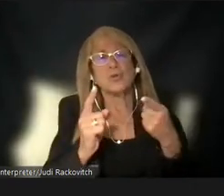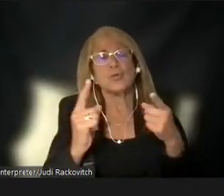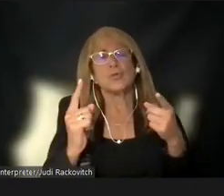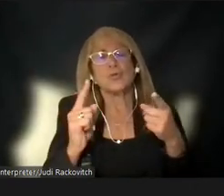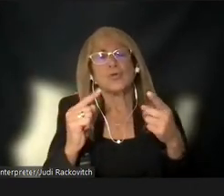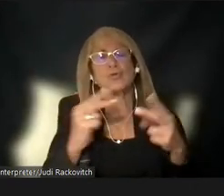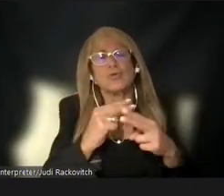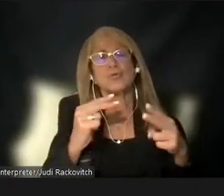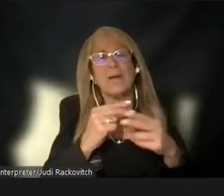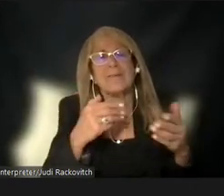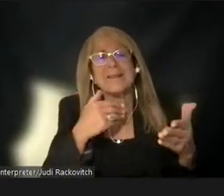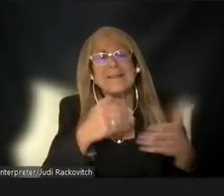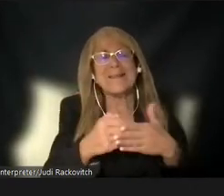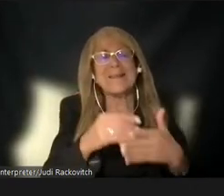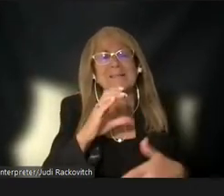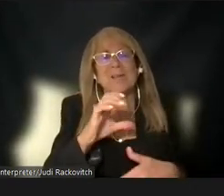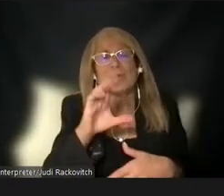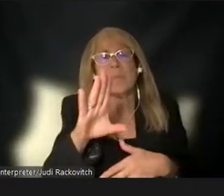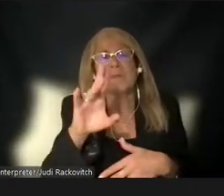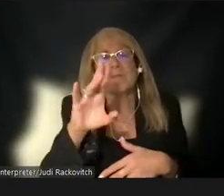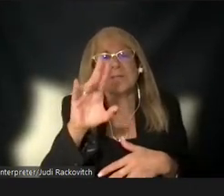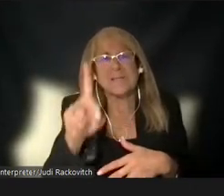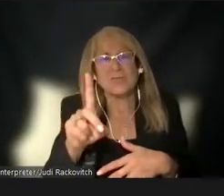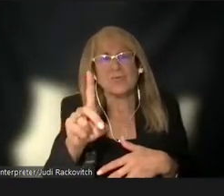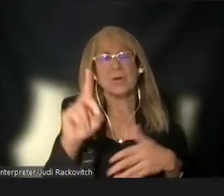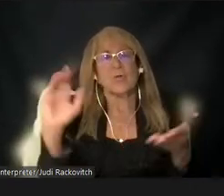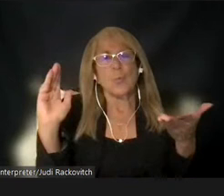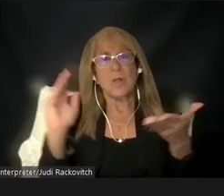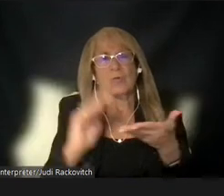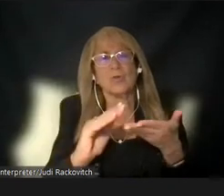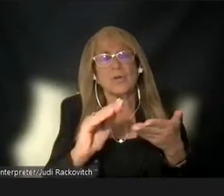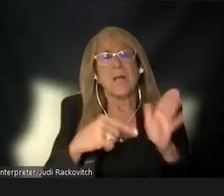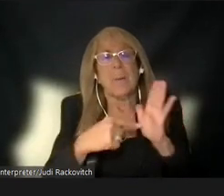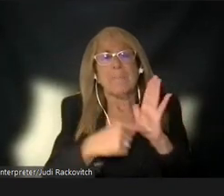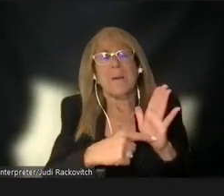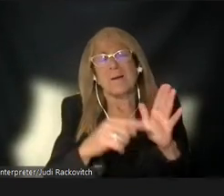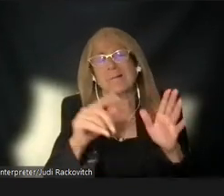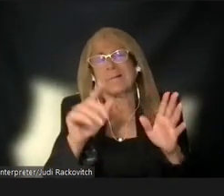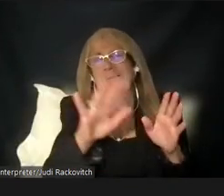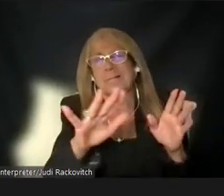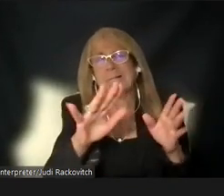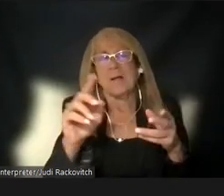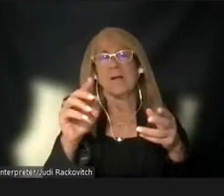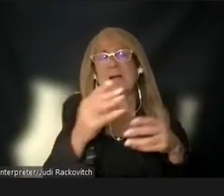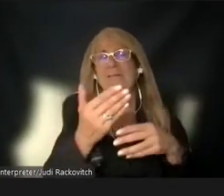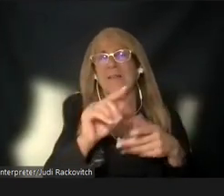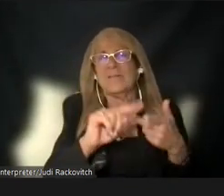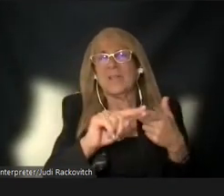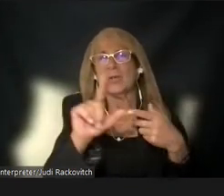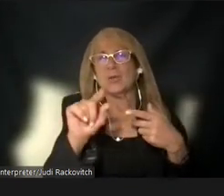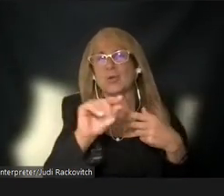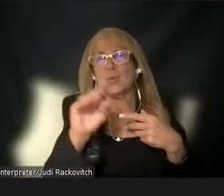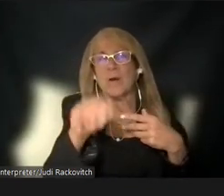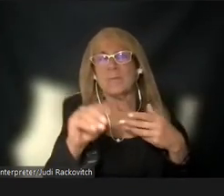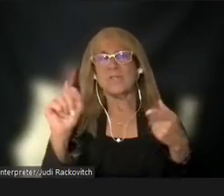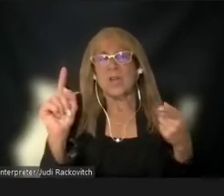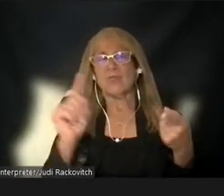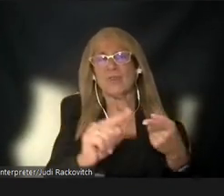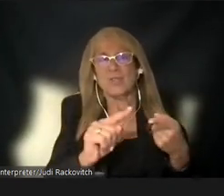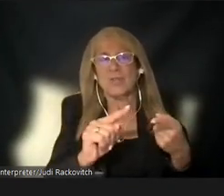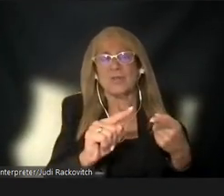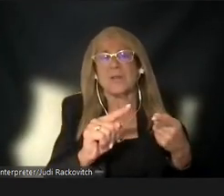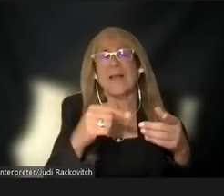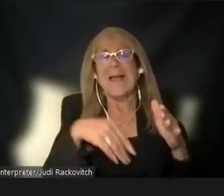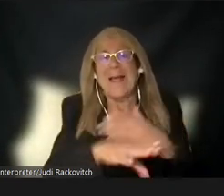Overall, and depending upon scenario, our modeling predicts a 15 to 20% reduction in traffic volumes that would enter the Manhattan Central Business